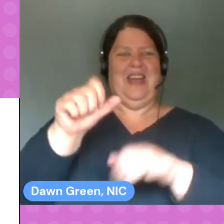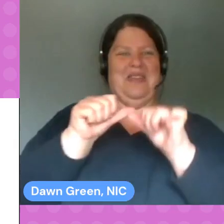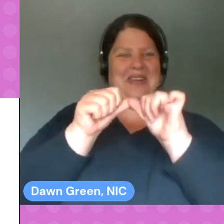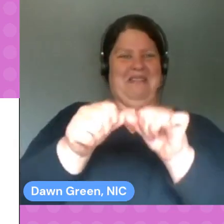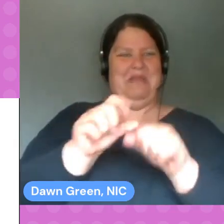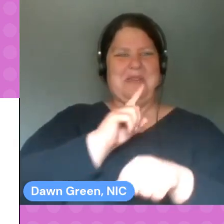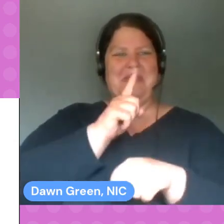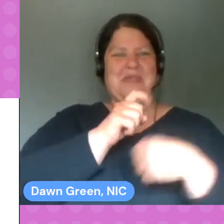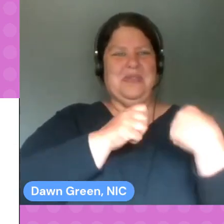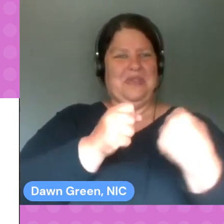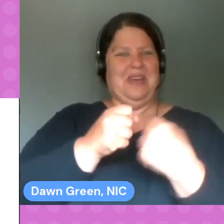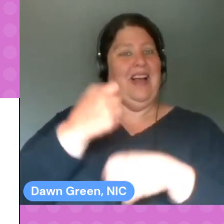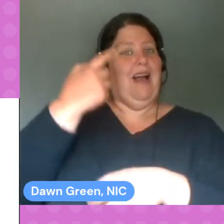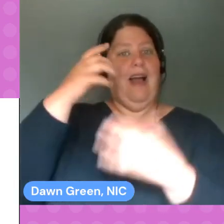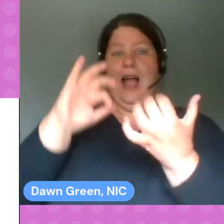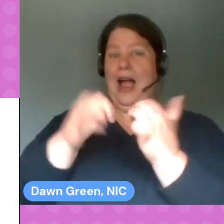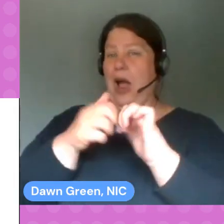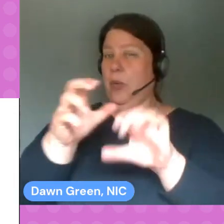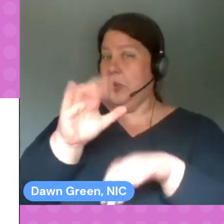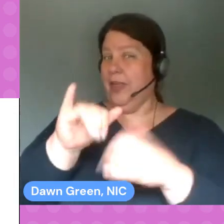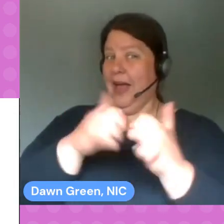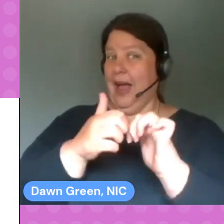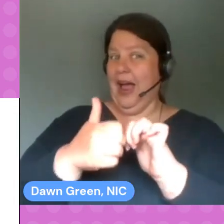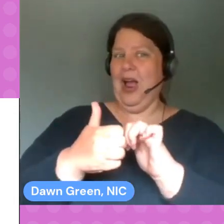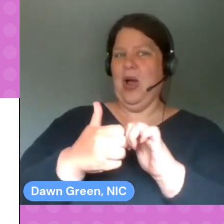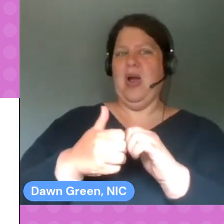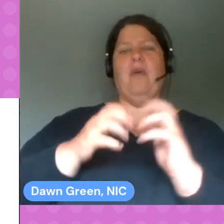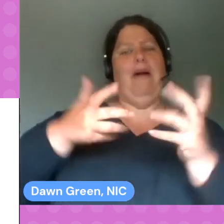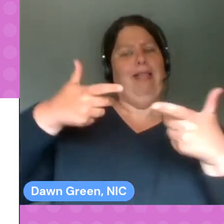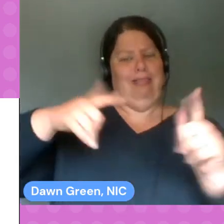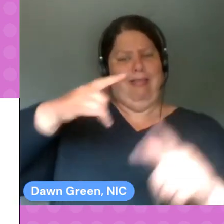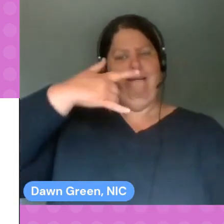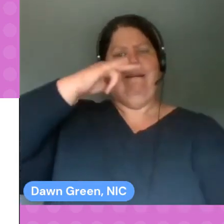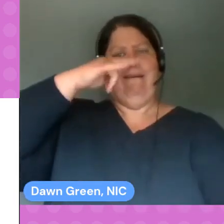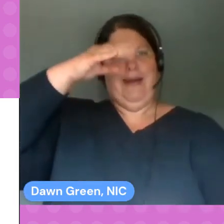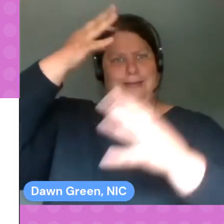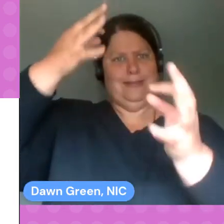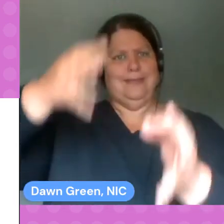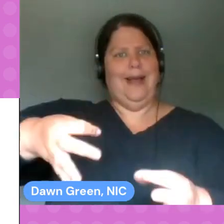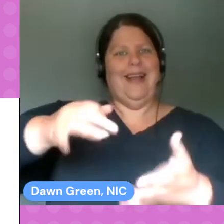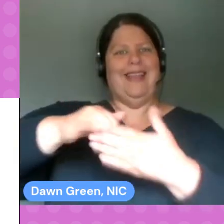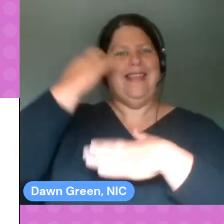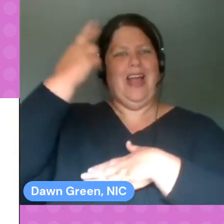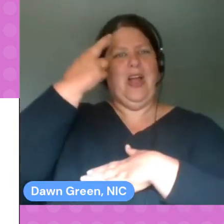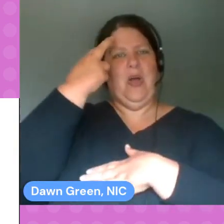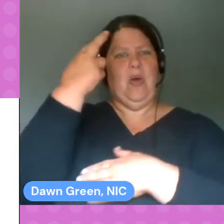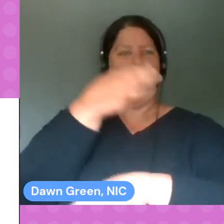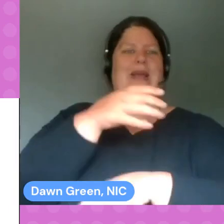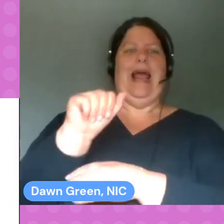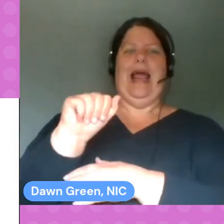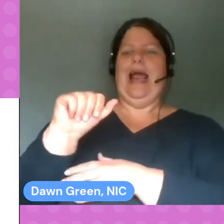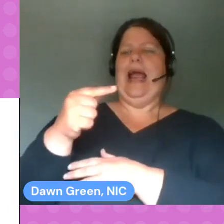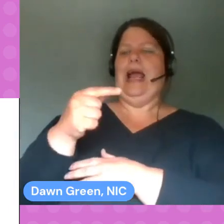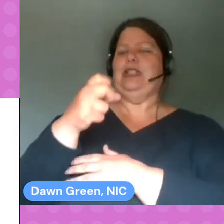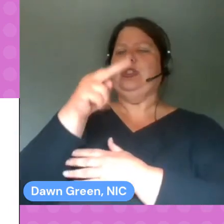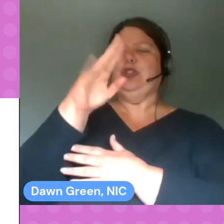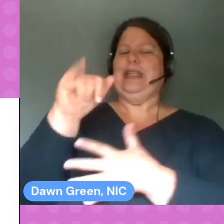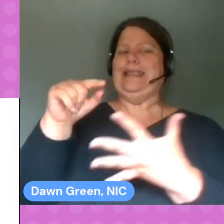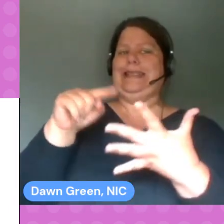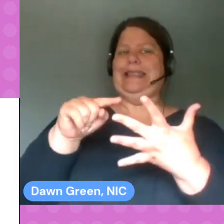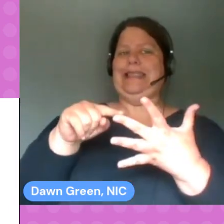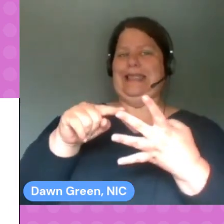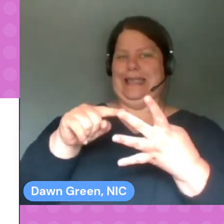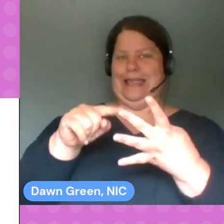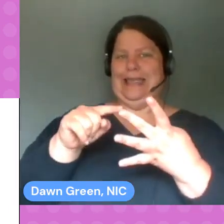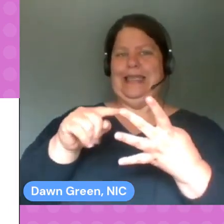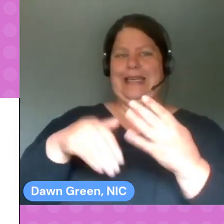to do that, we need to leave the power and choice in kids' hands. And that's why agency is our next important guiding star. And of